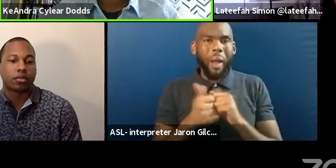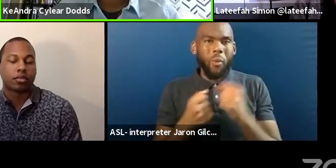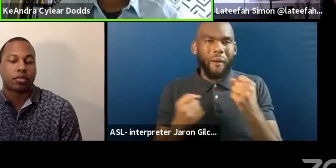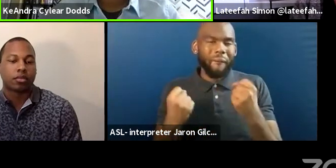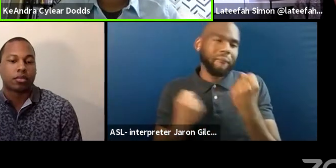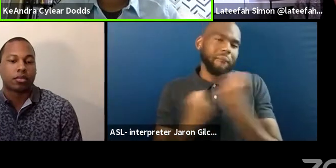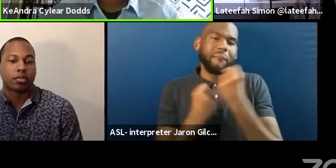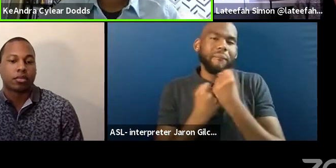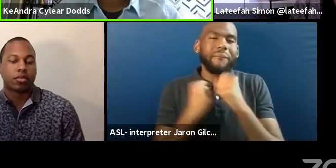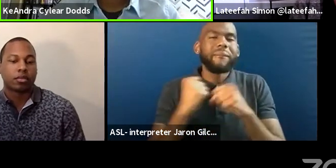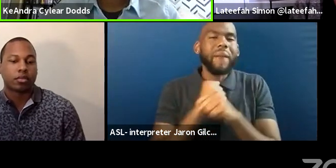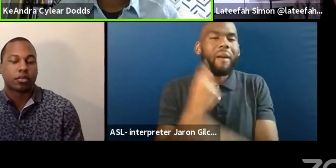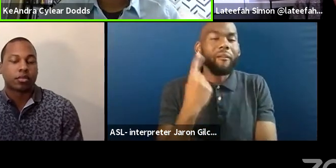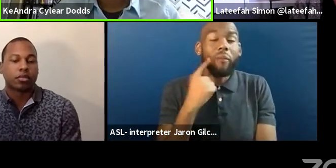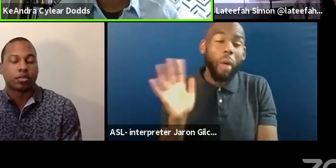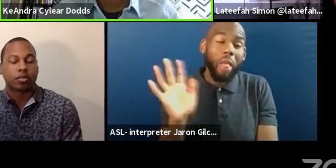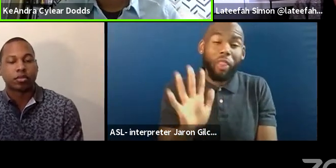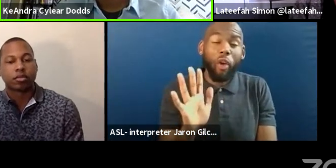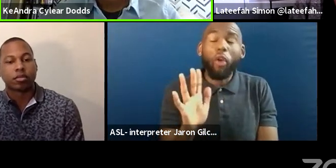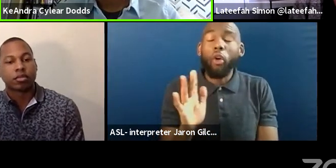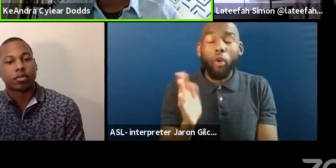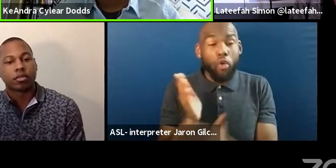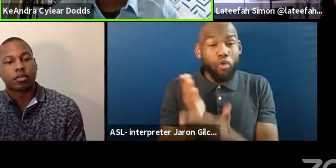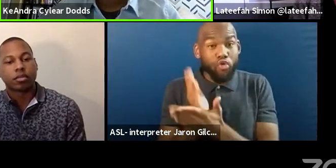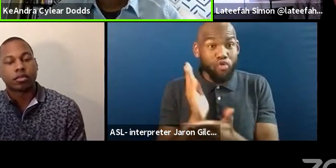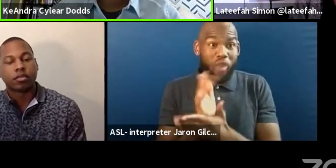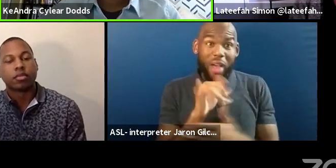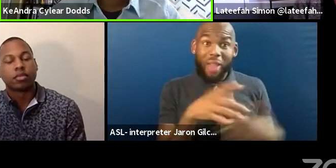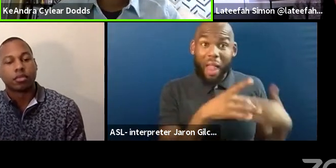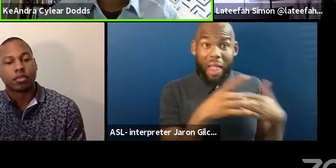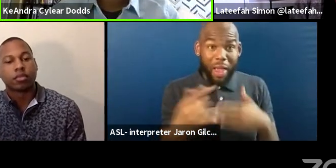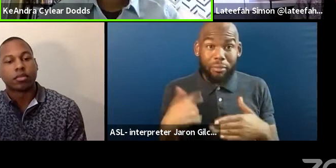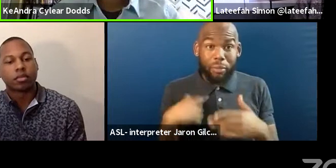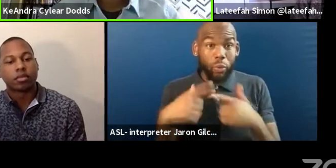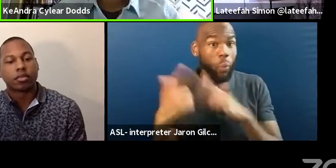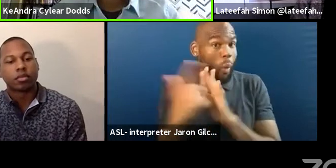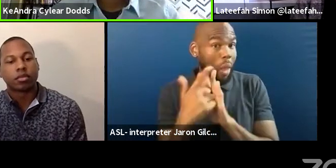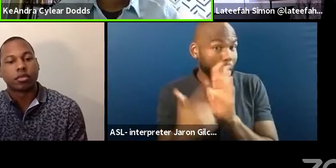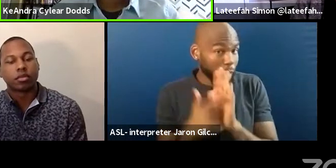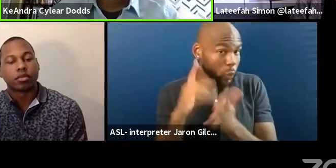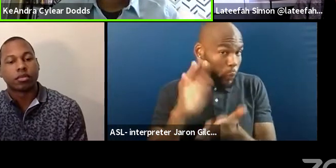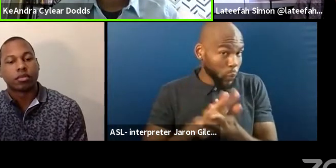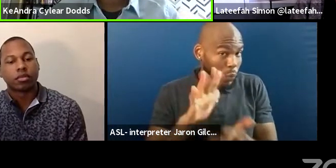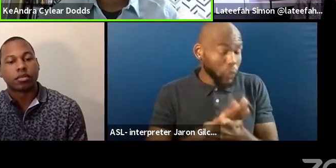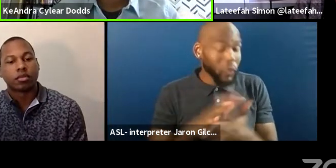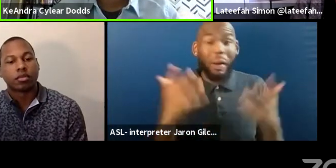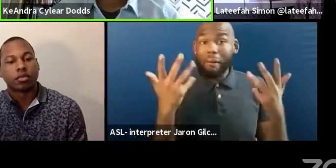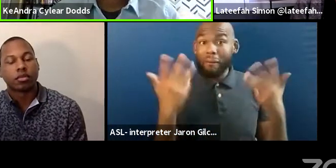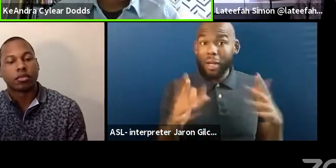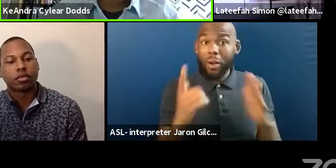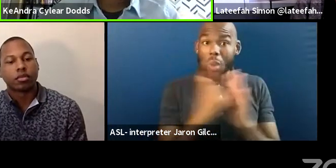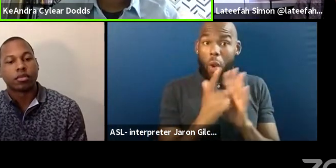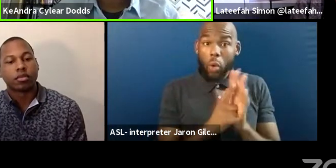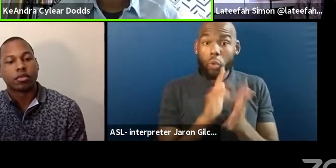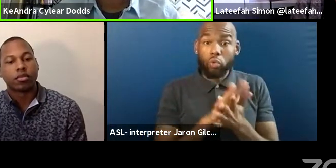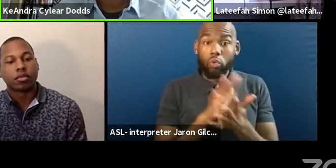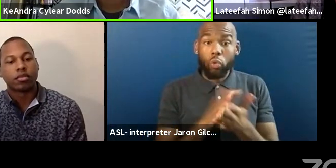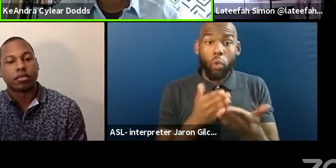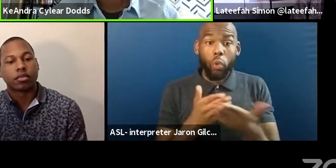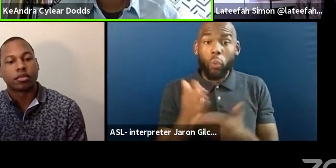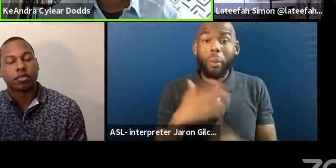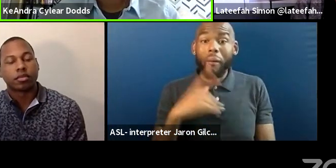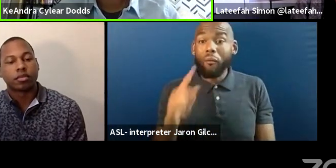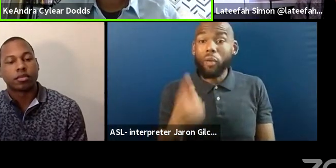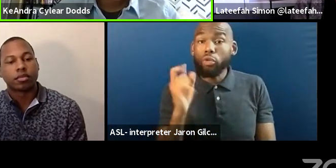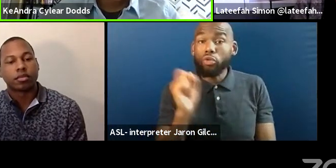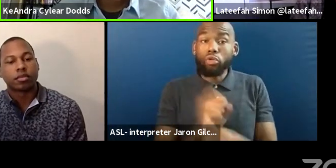And so a lot of that experience really led me to law school. And then, from there, through my first job